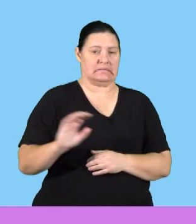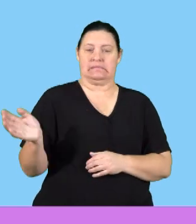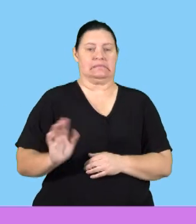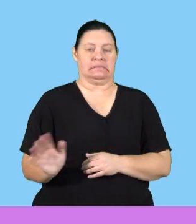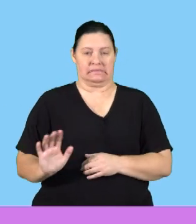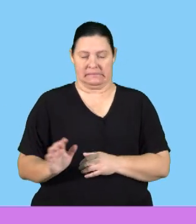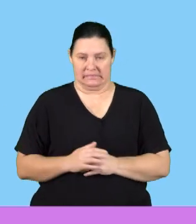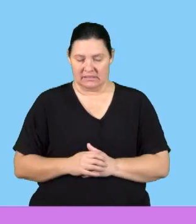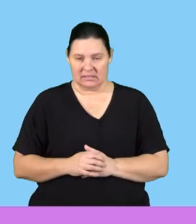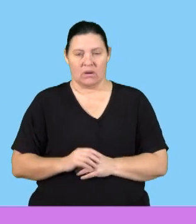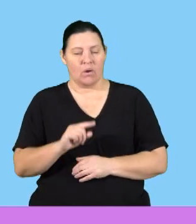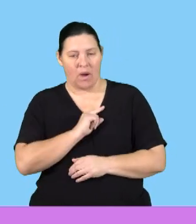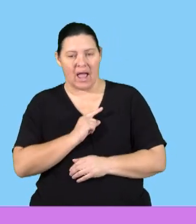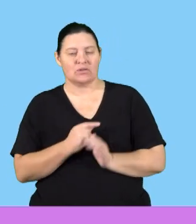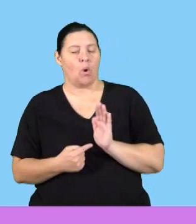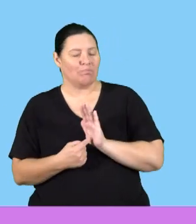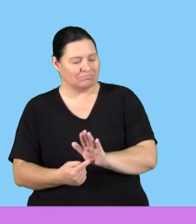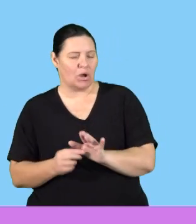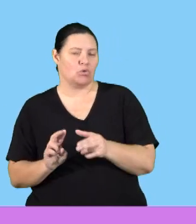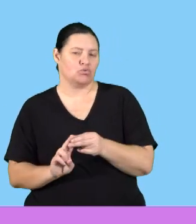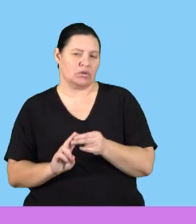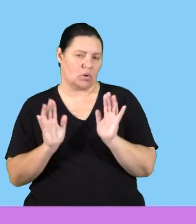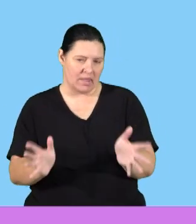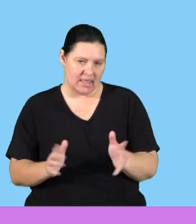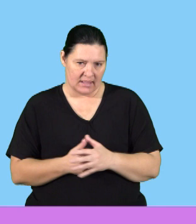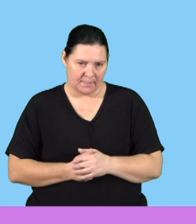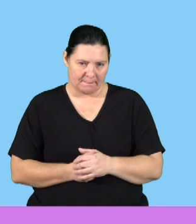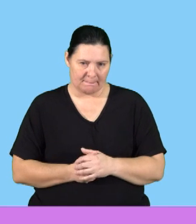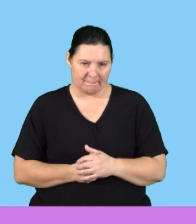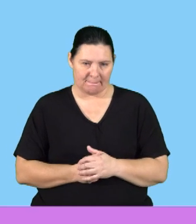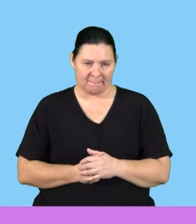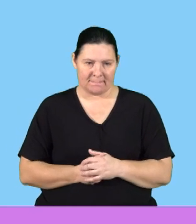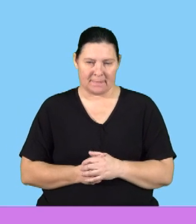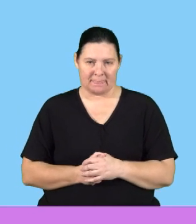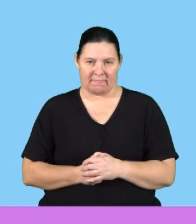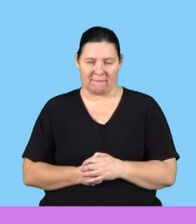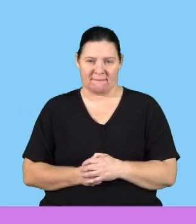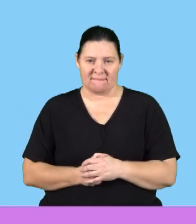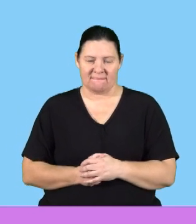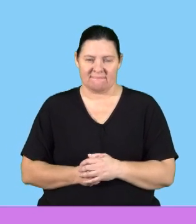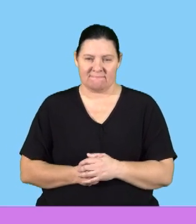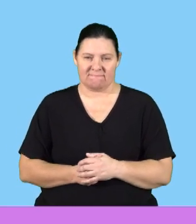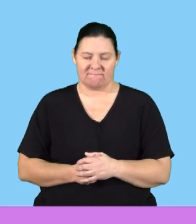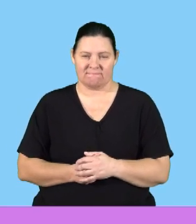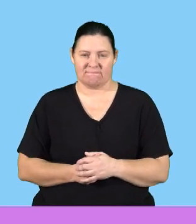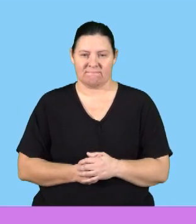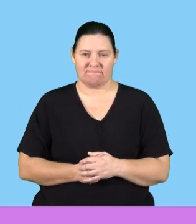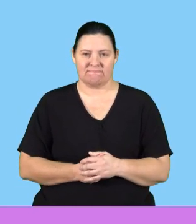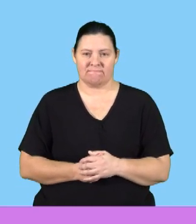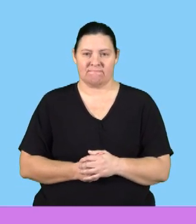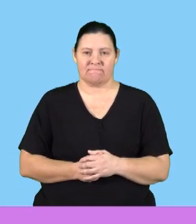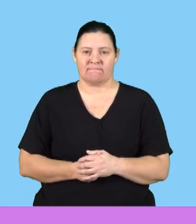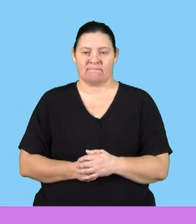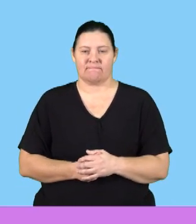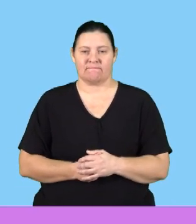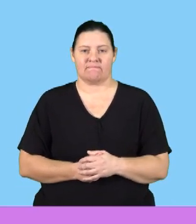percentage sign once more, as this percentage sign serves as a symbol or a unit for us. And